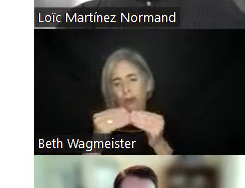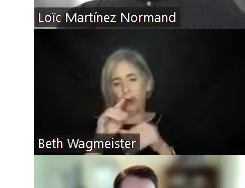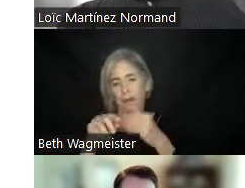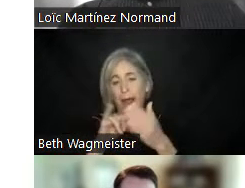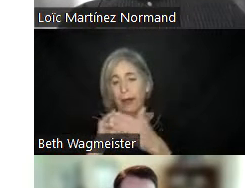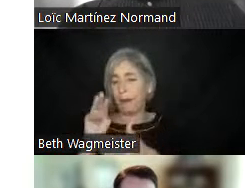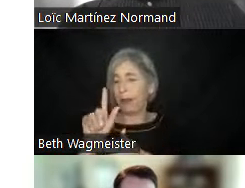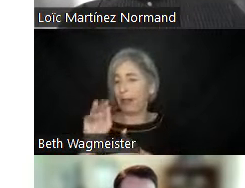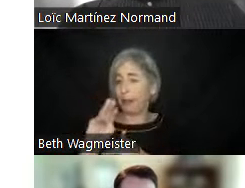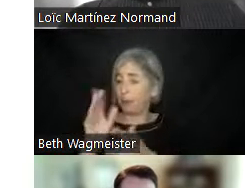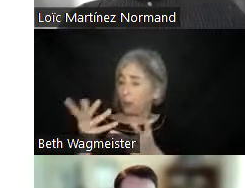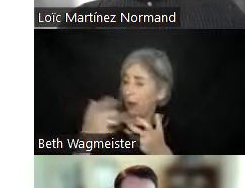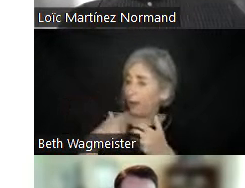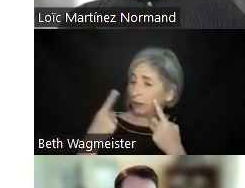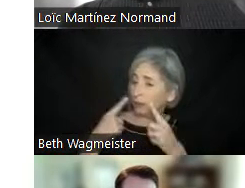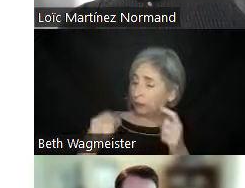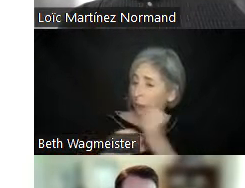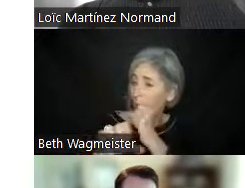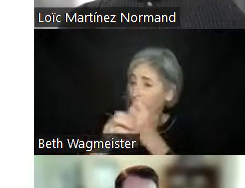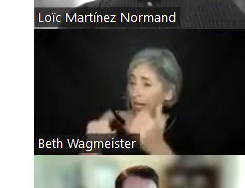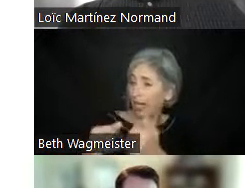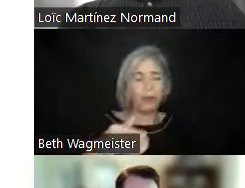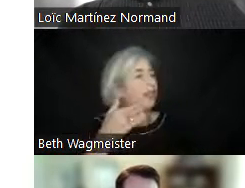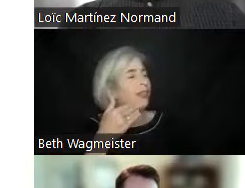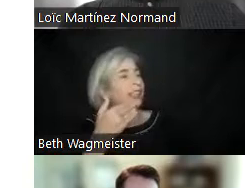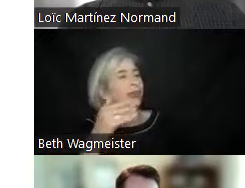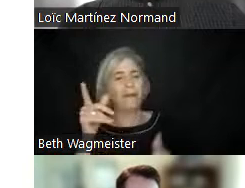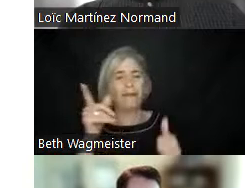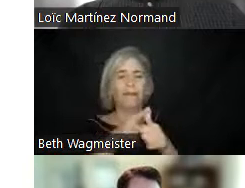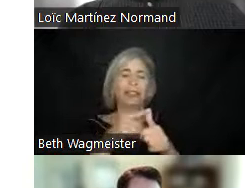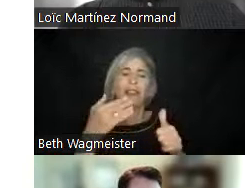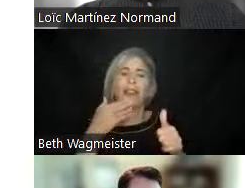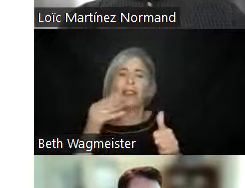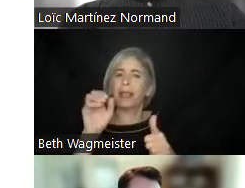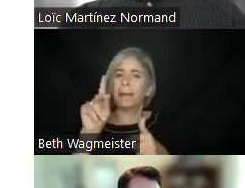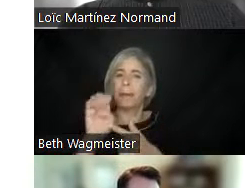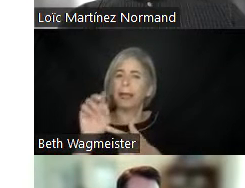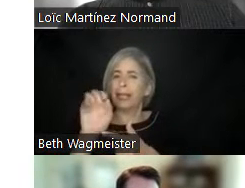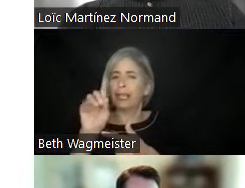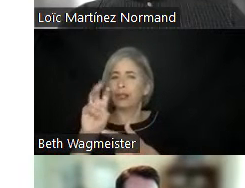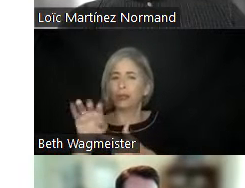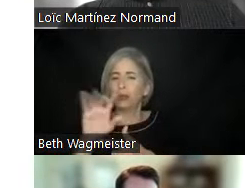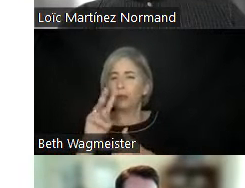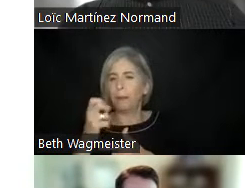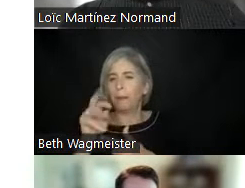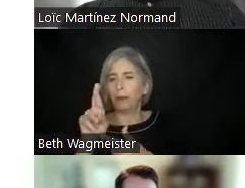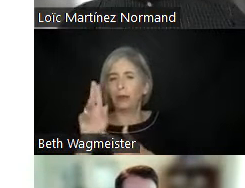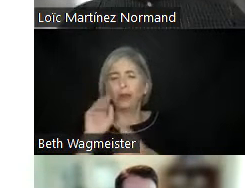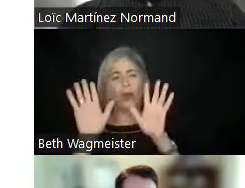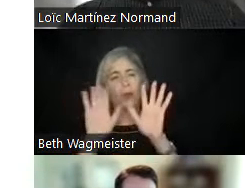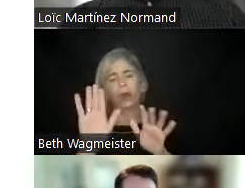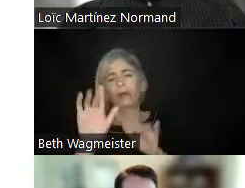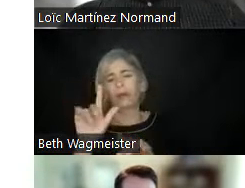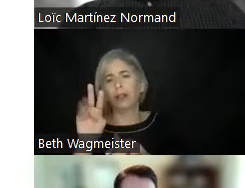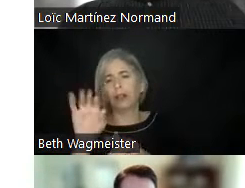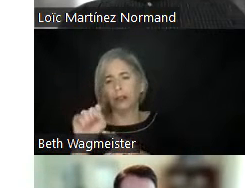have promotion to make. Thank you. First, I want to thank Mike, Andrew, Mayer, and Loic for such a wonderful and